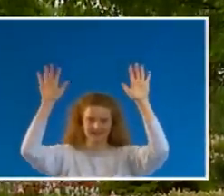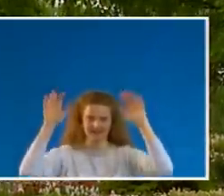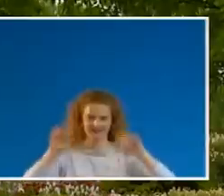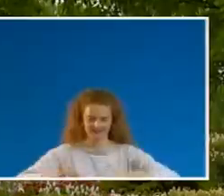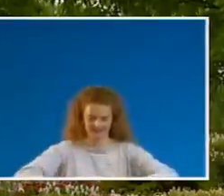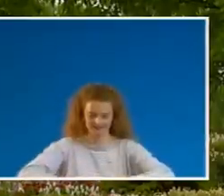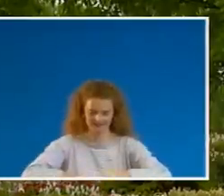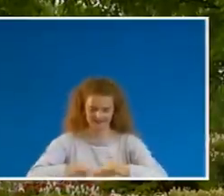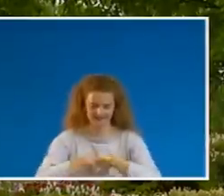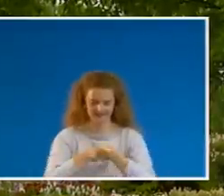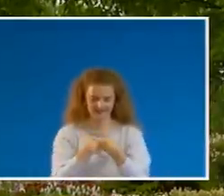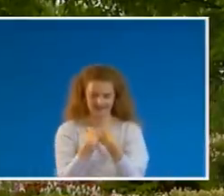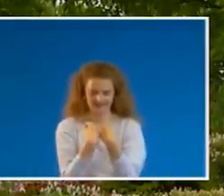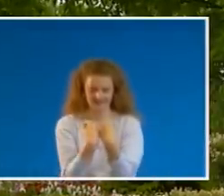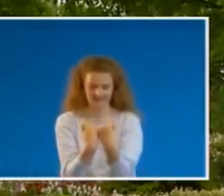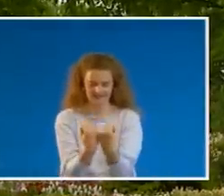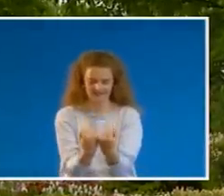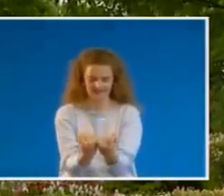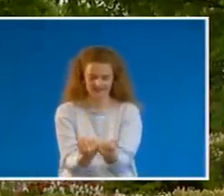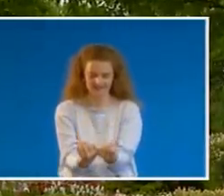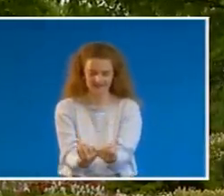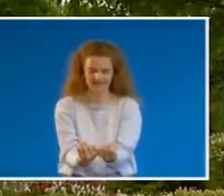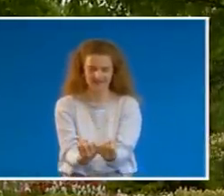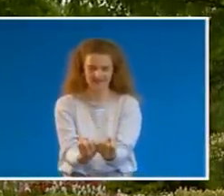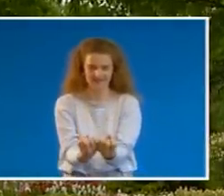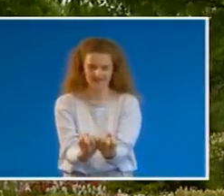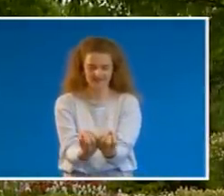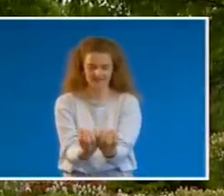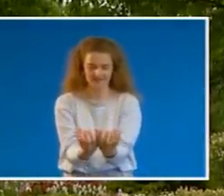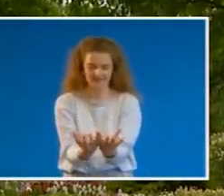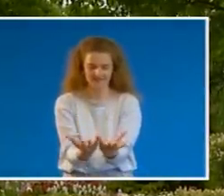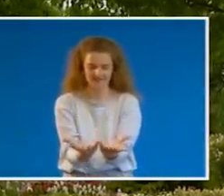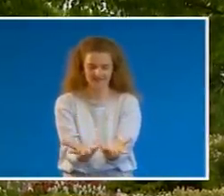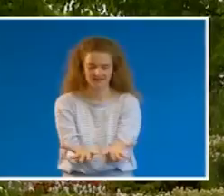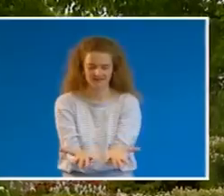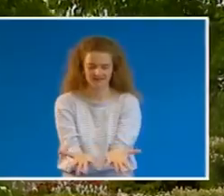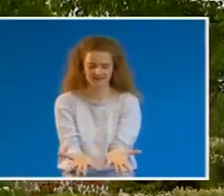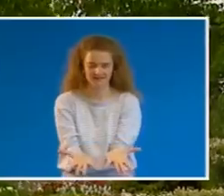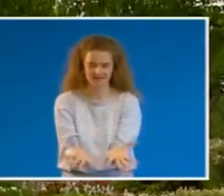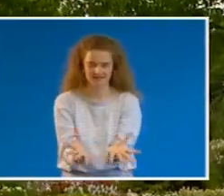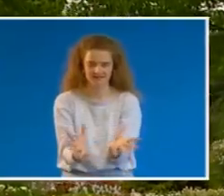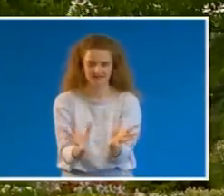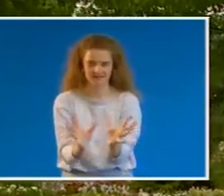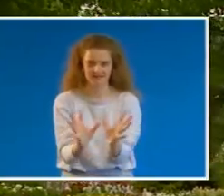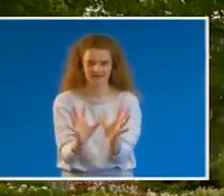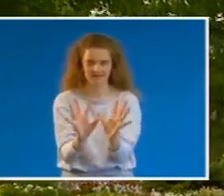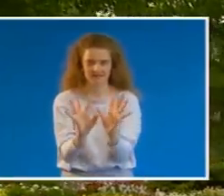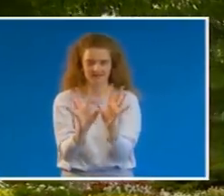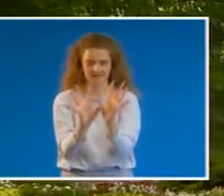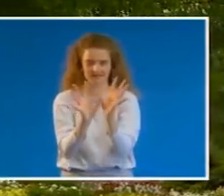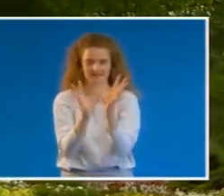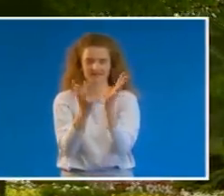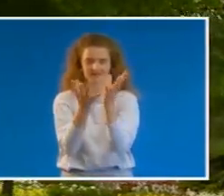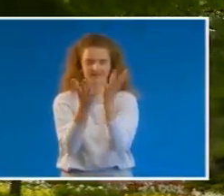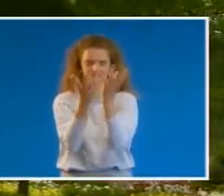The buds unfurl, the buds unfurl, see the petals outward curl. Straight and